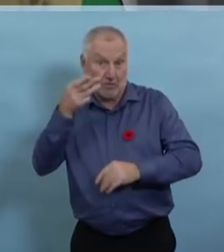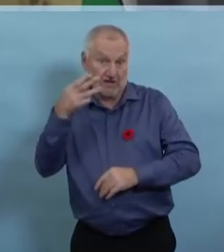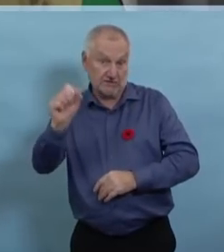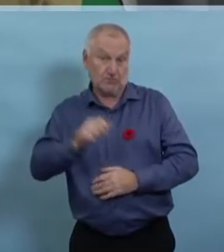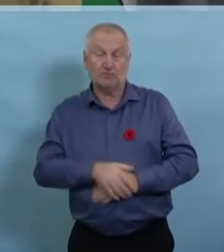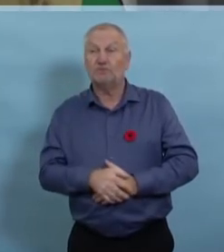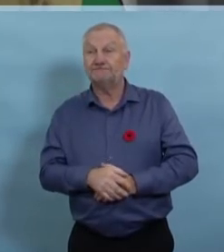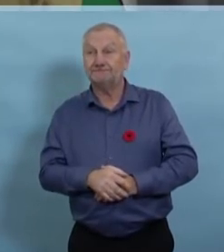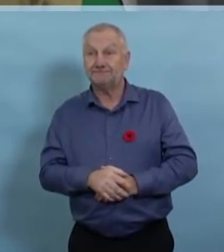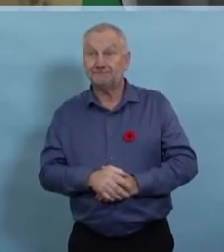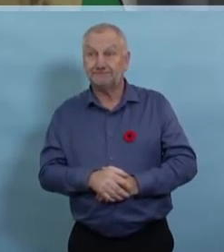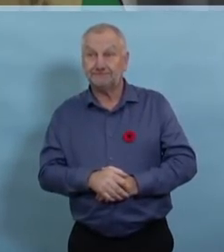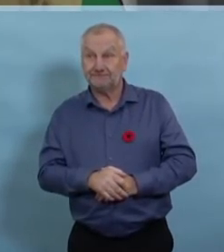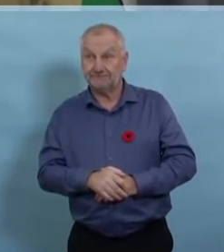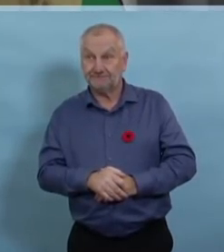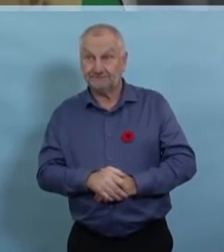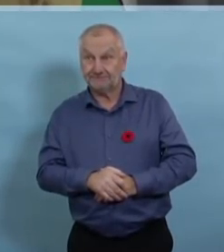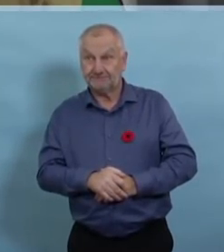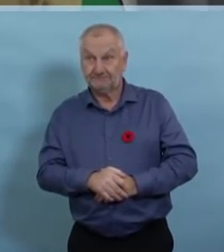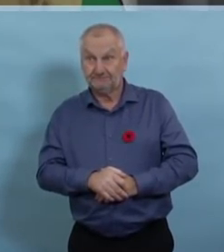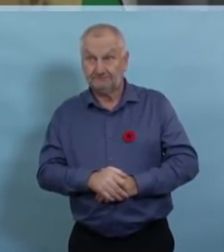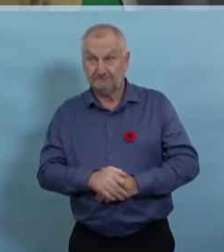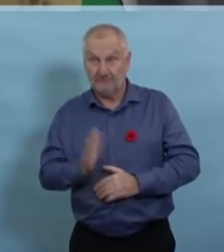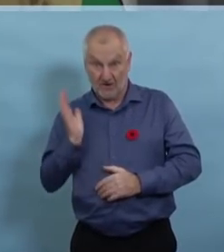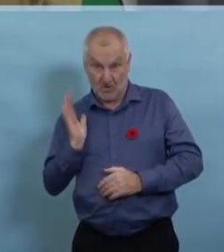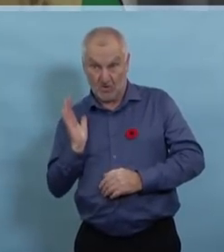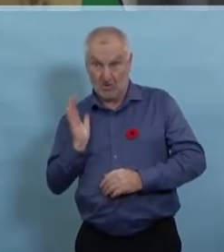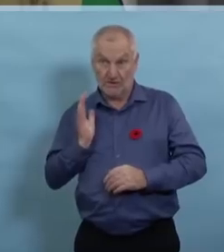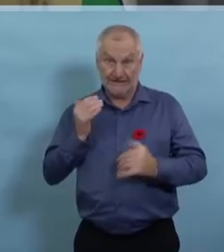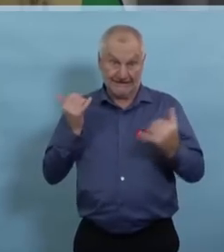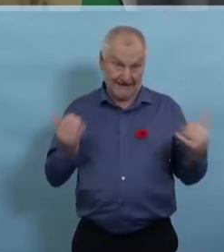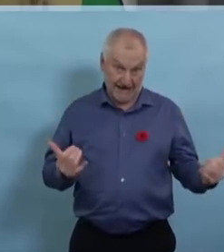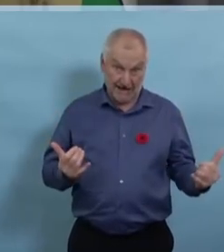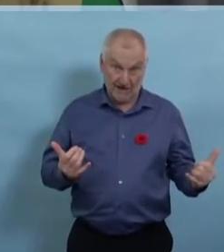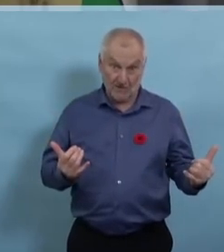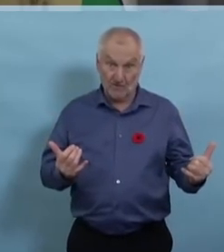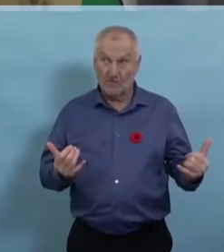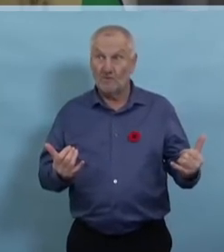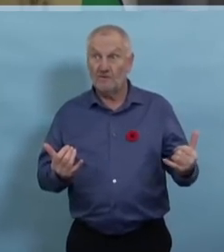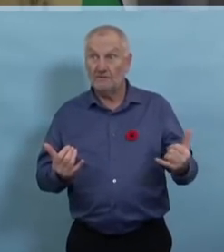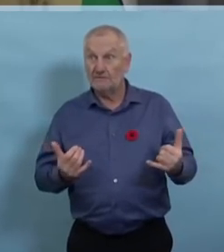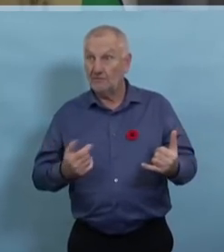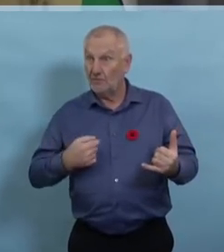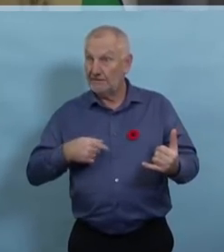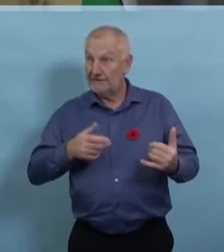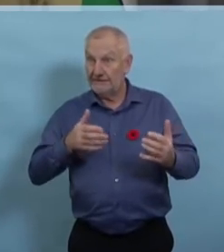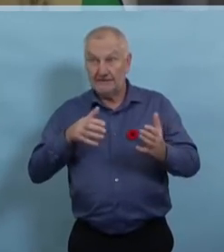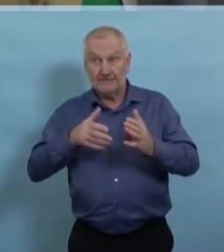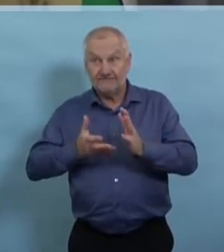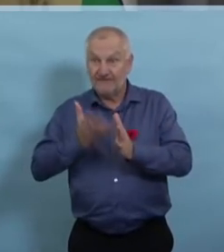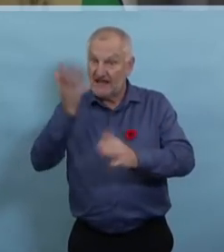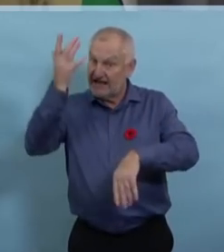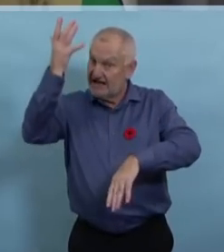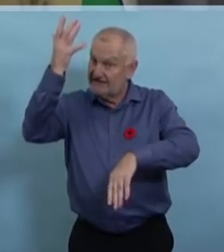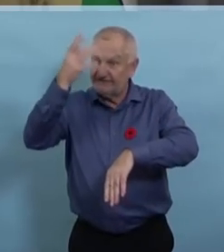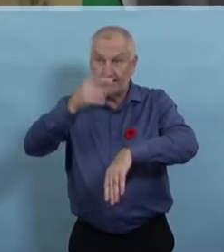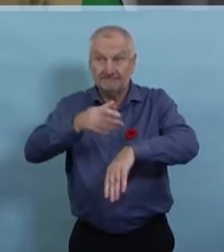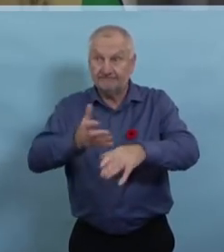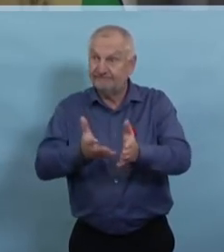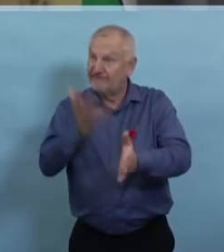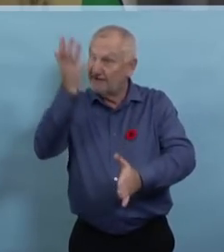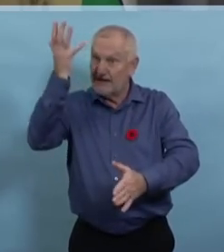the capacity that it was previous to the pandemic. And so that work has continued. But we also